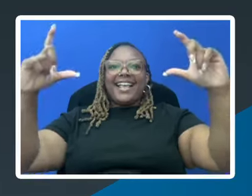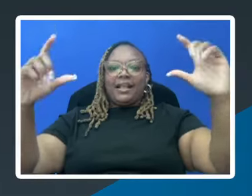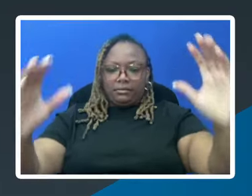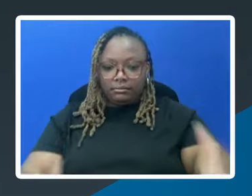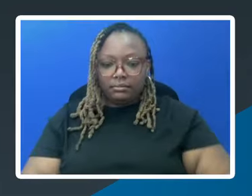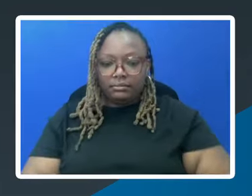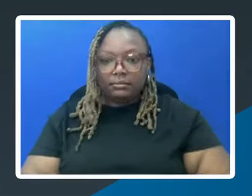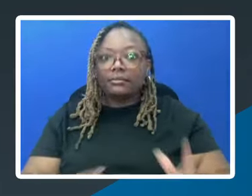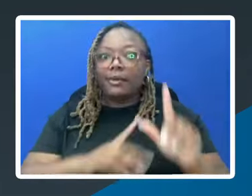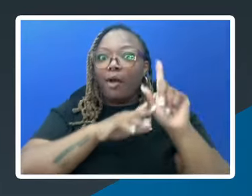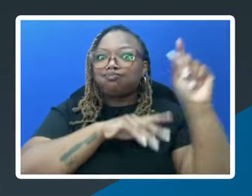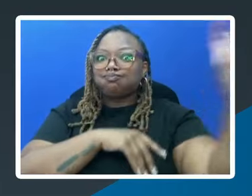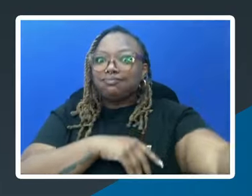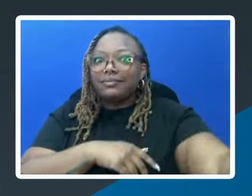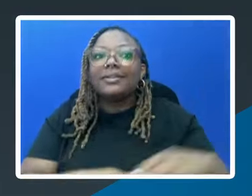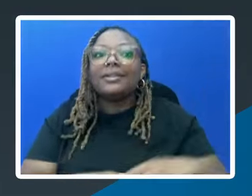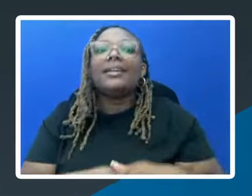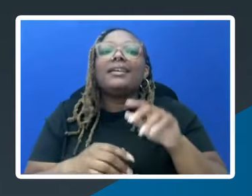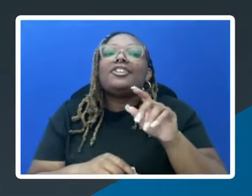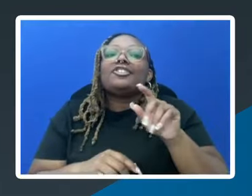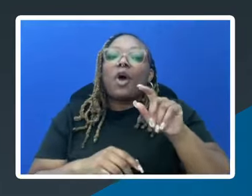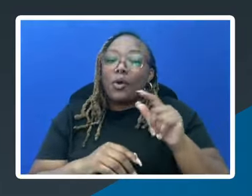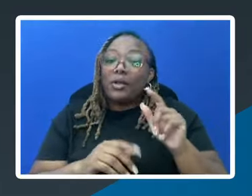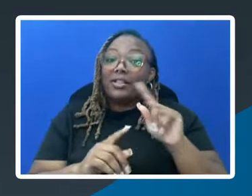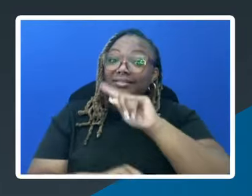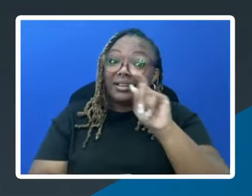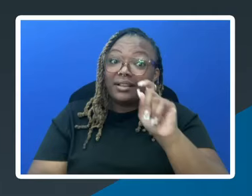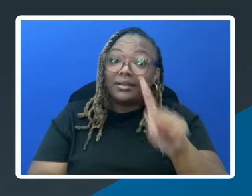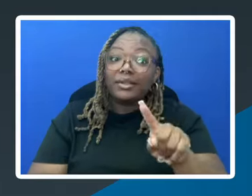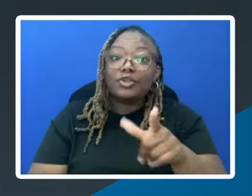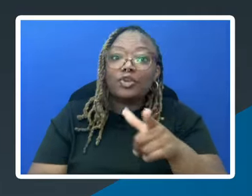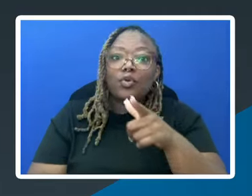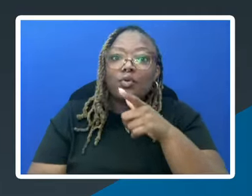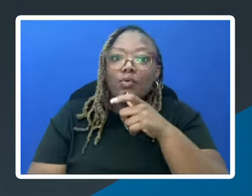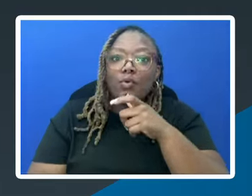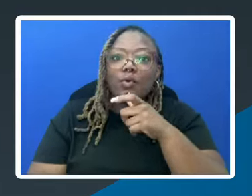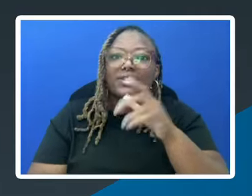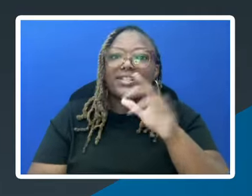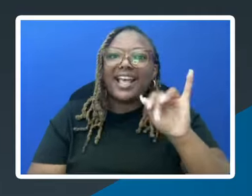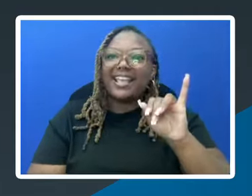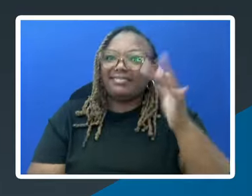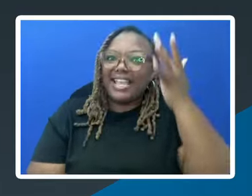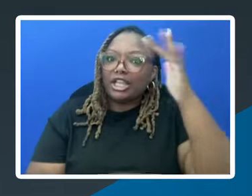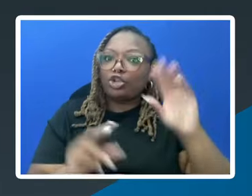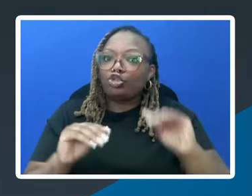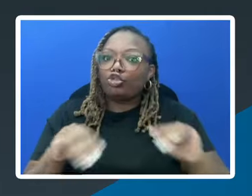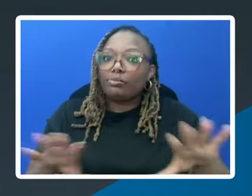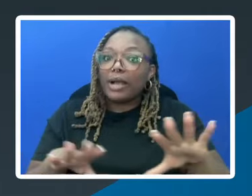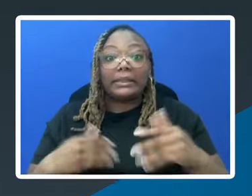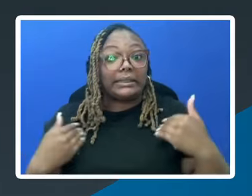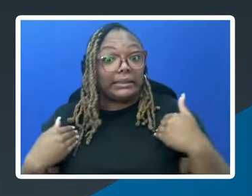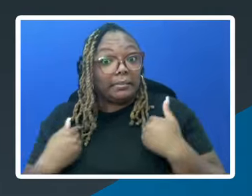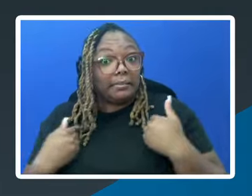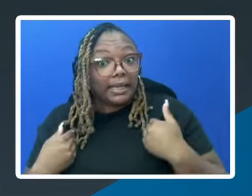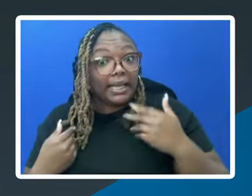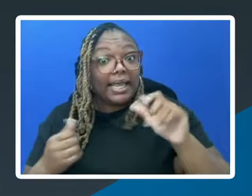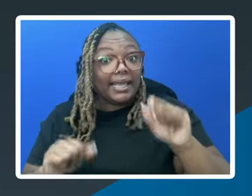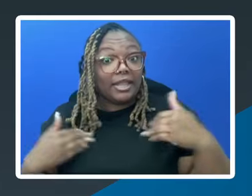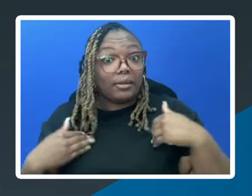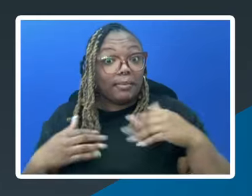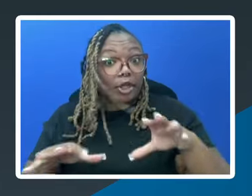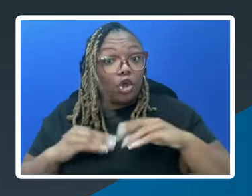away. And so the question is, whose intellectual property is this? Is it the monkey's? Can the monkey own the intellectual property? Is